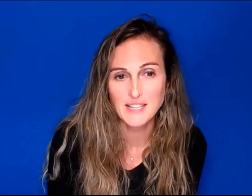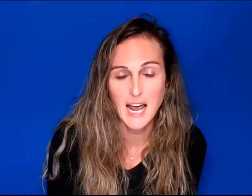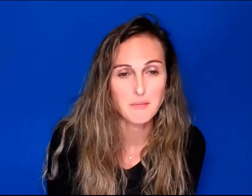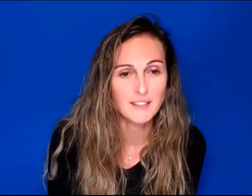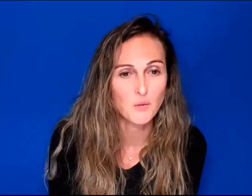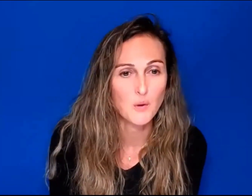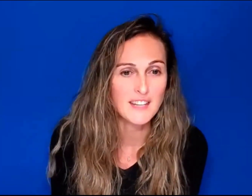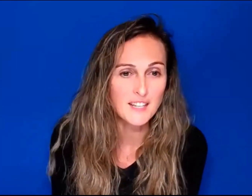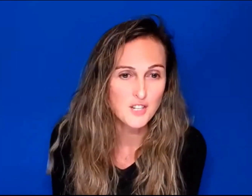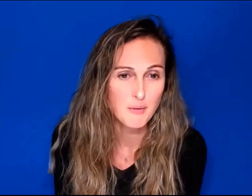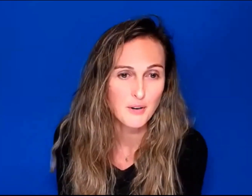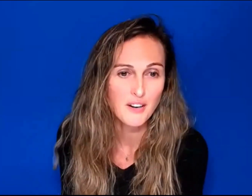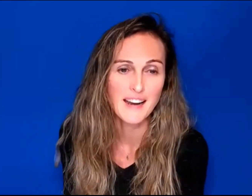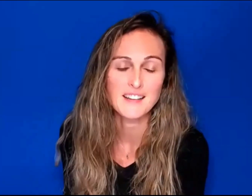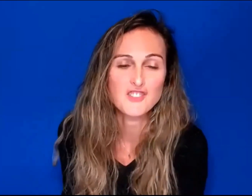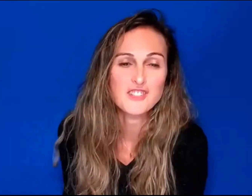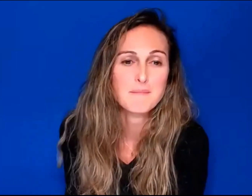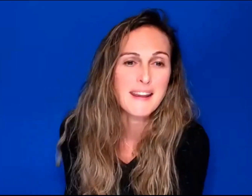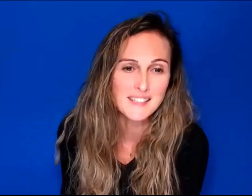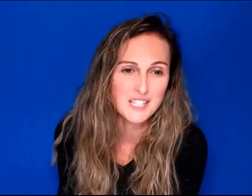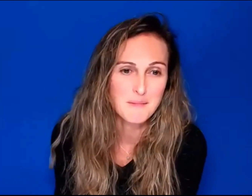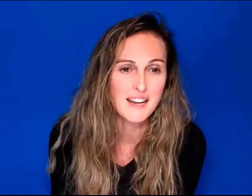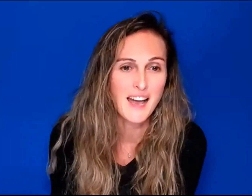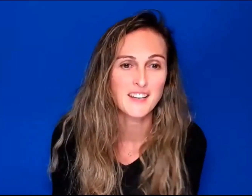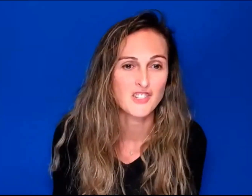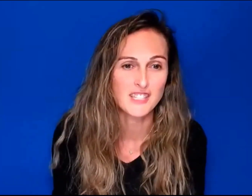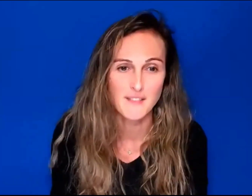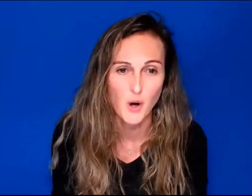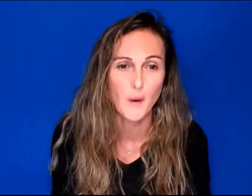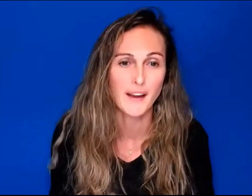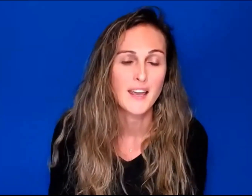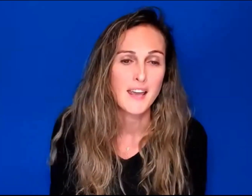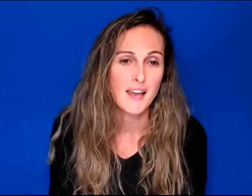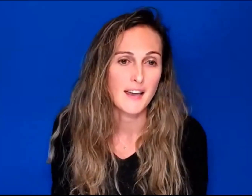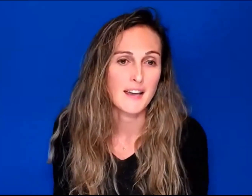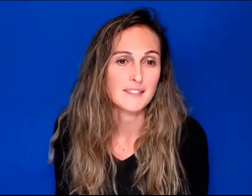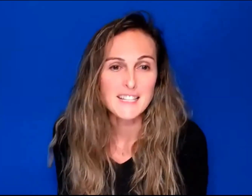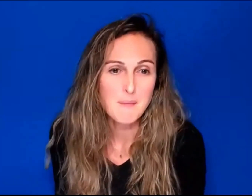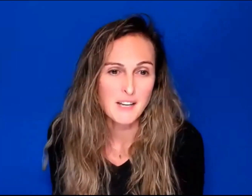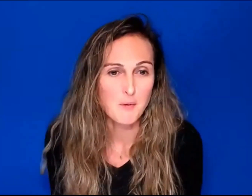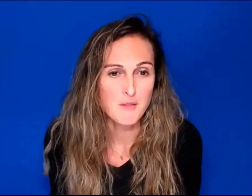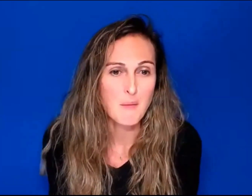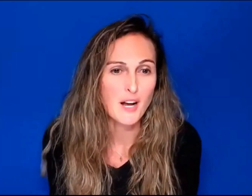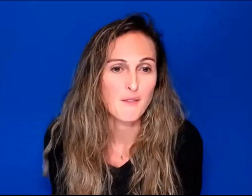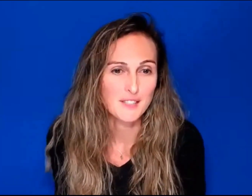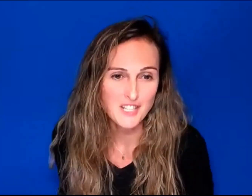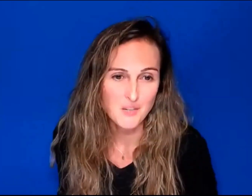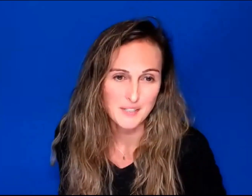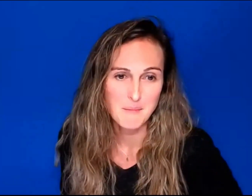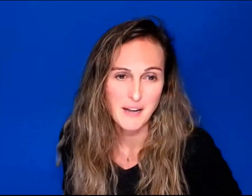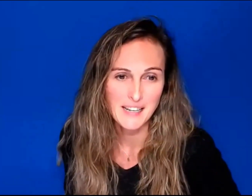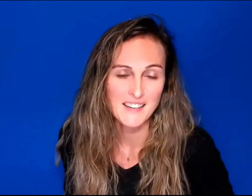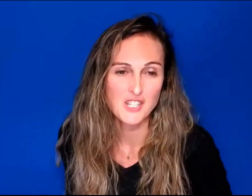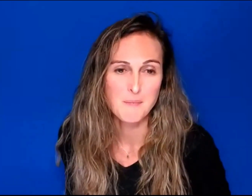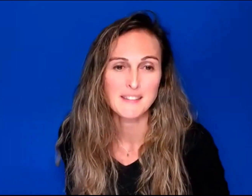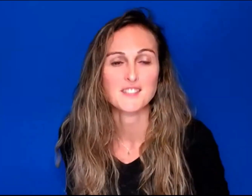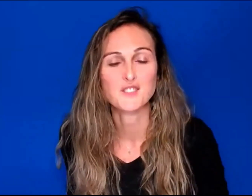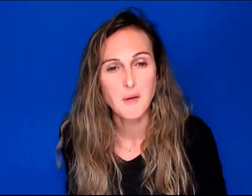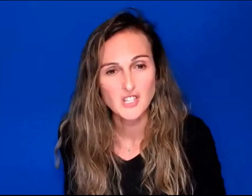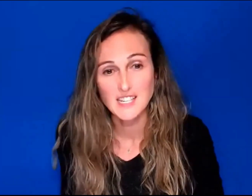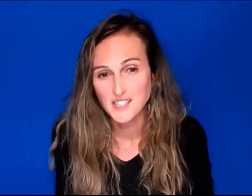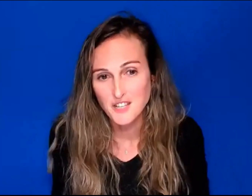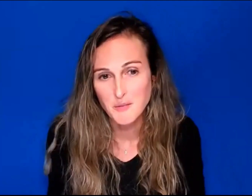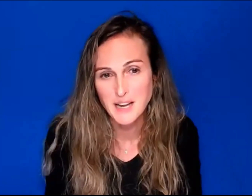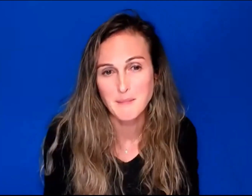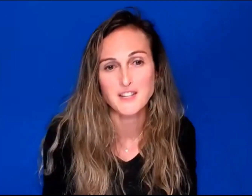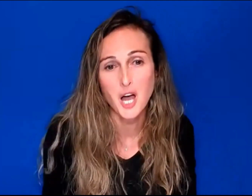that tablet with the interpreter, and it's just amazing to me. I can just have a quick last minute spur of the moment conversation with somebody, and it just makes it so